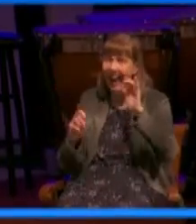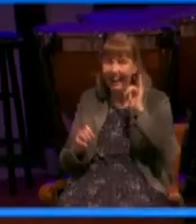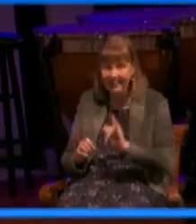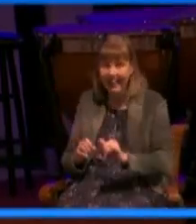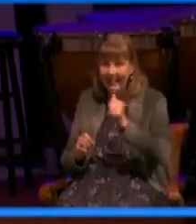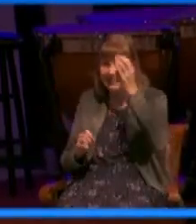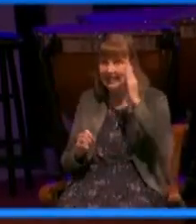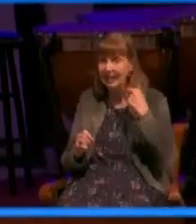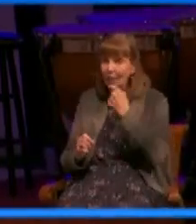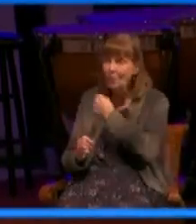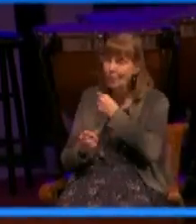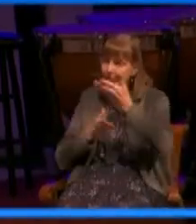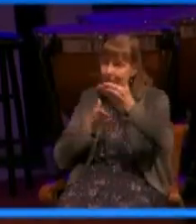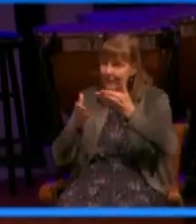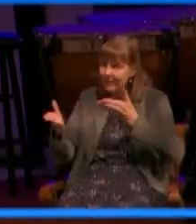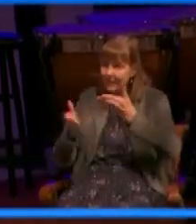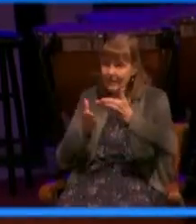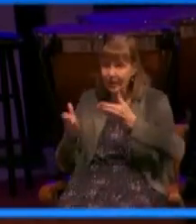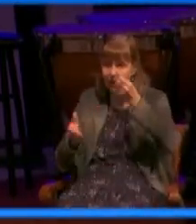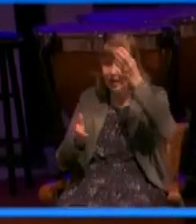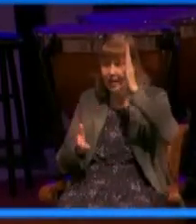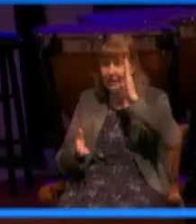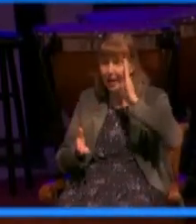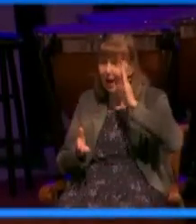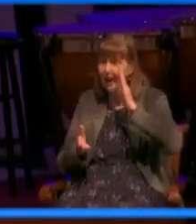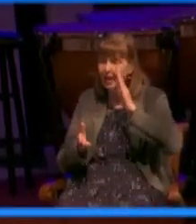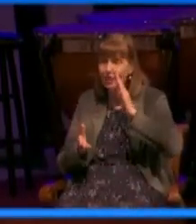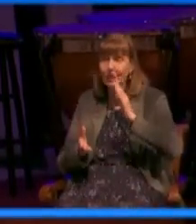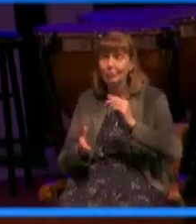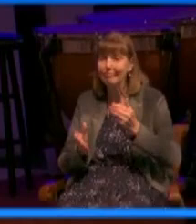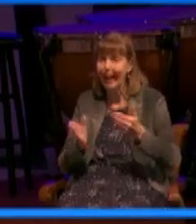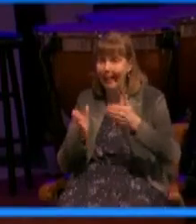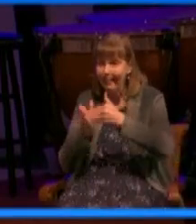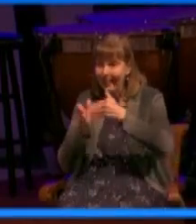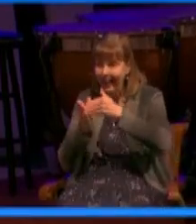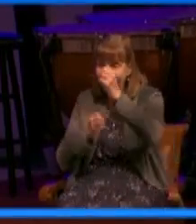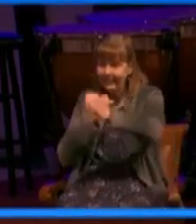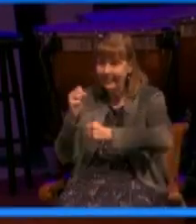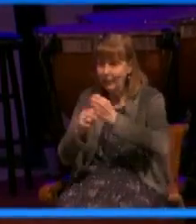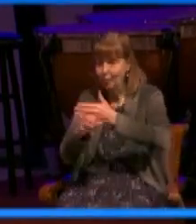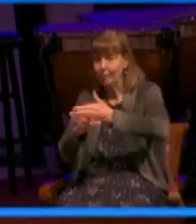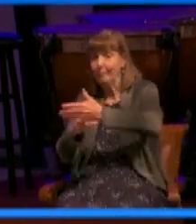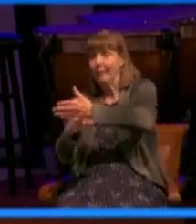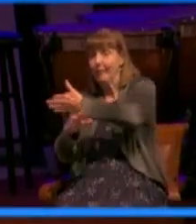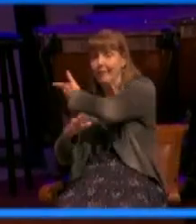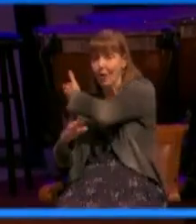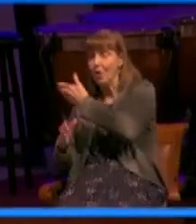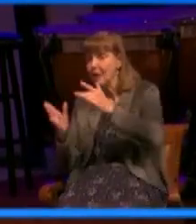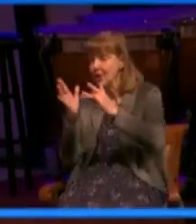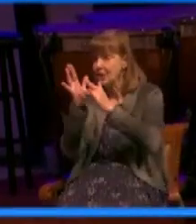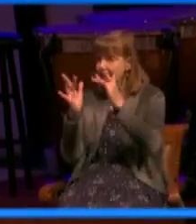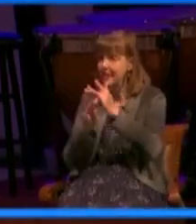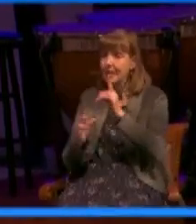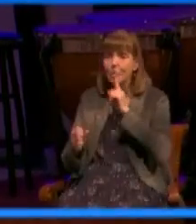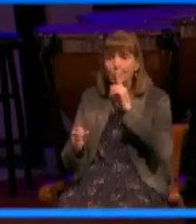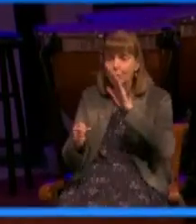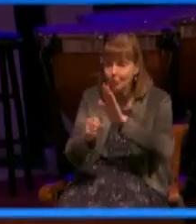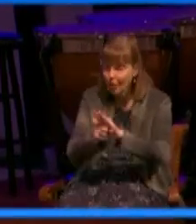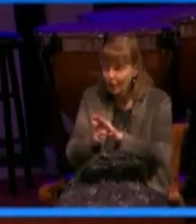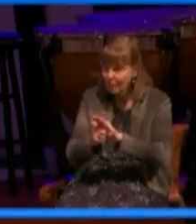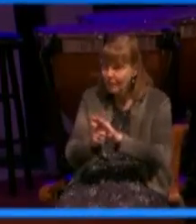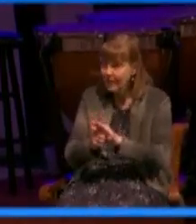promised thousands of years before Jesus that I will send a king, and I will send him to the